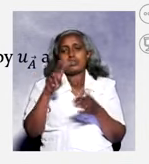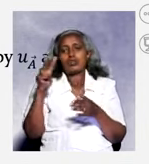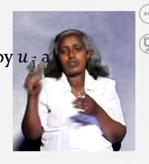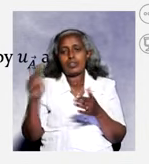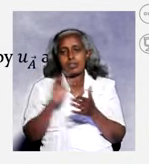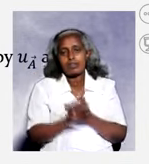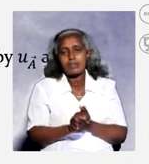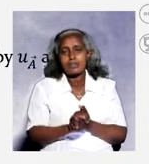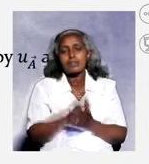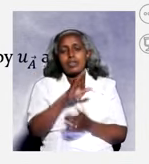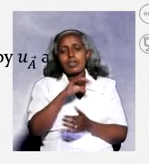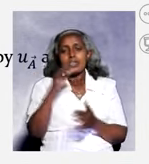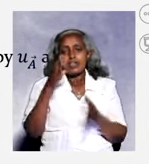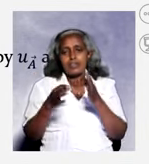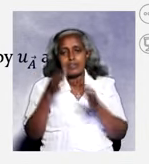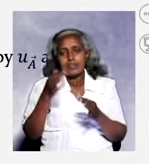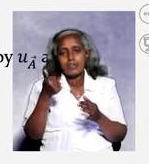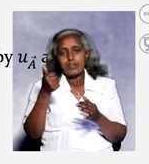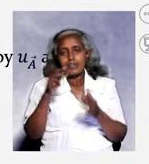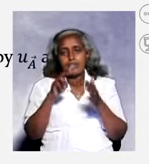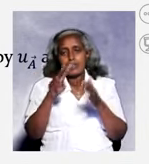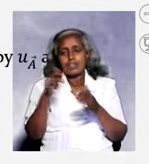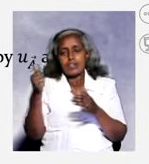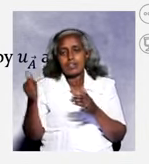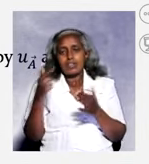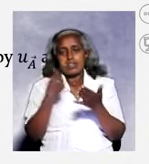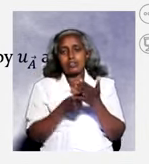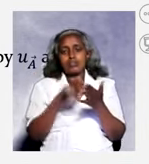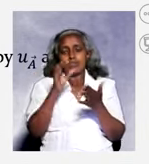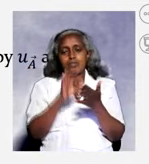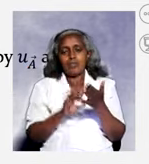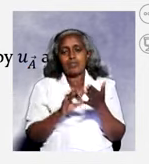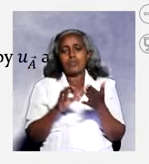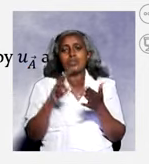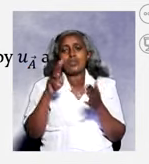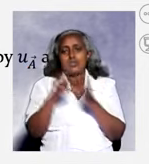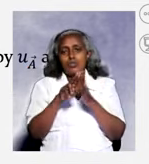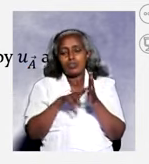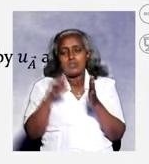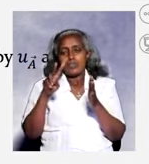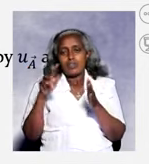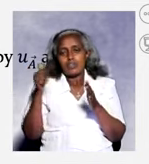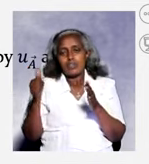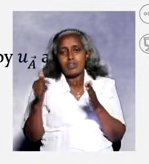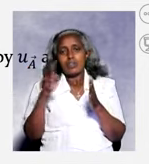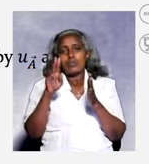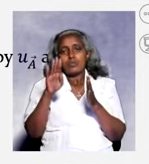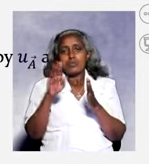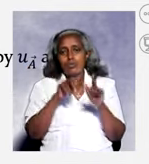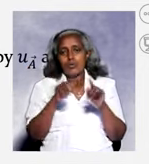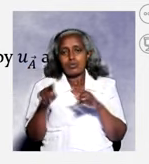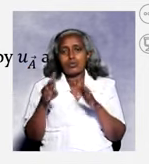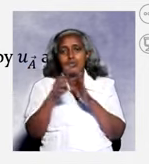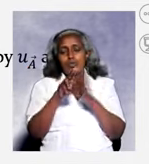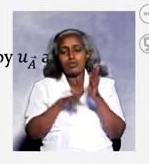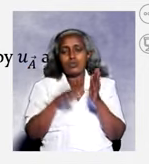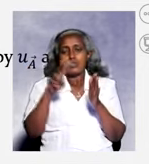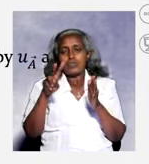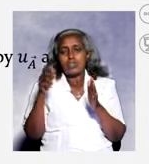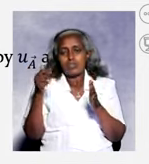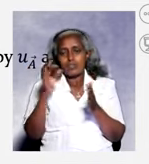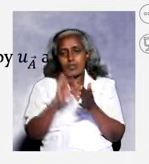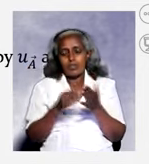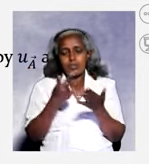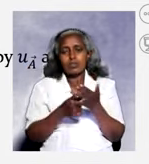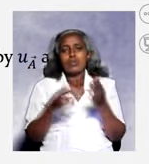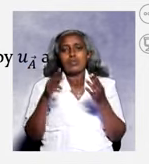vectors. And if a vector A is given in this form, in unit vector form, and b also given a unit vector form, so the